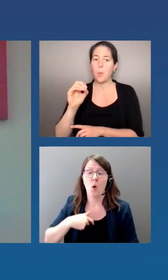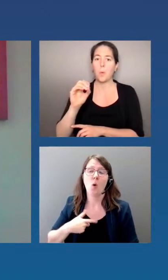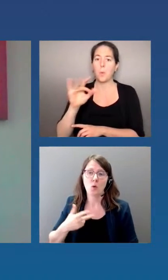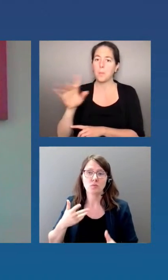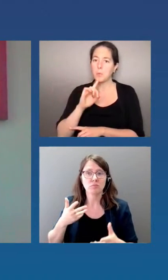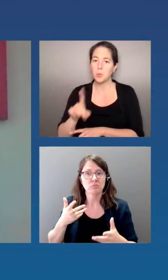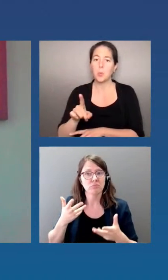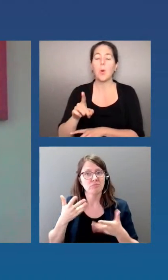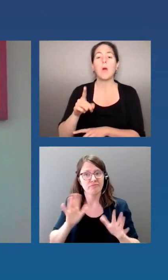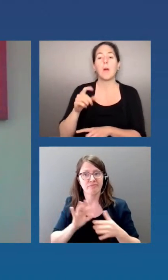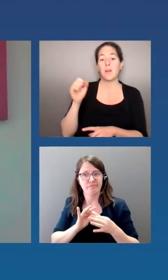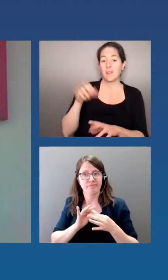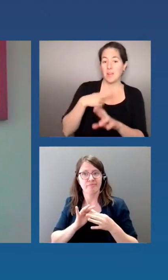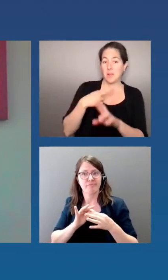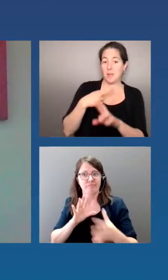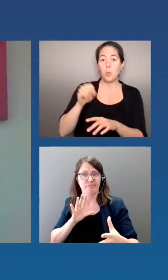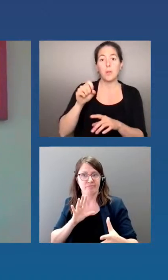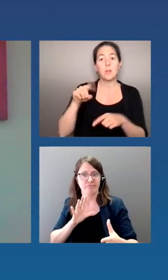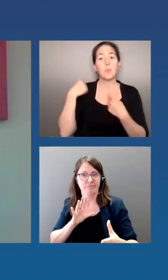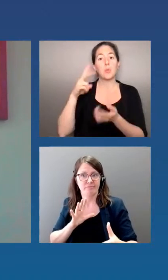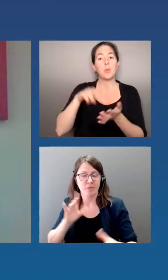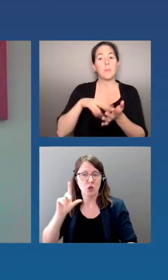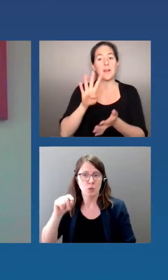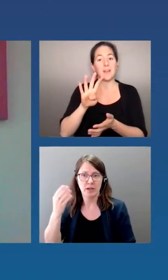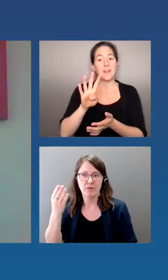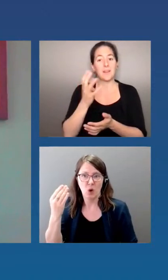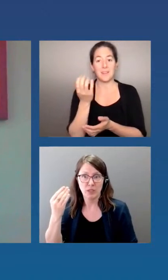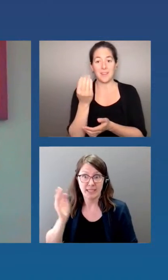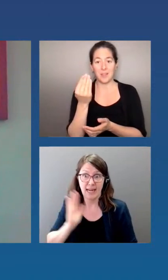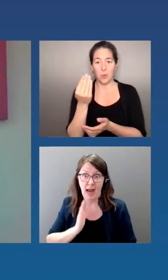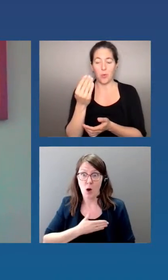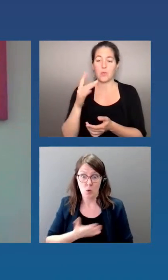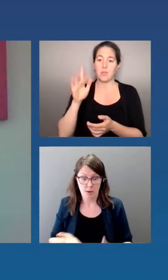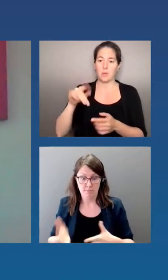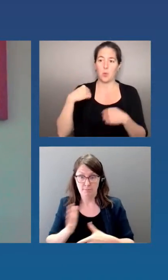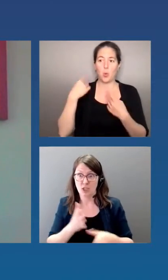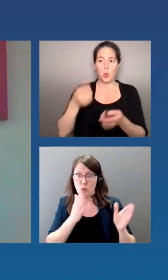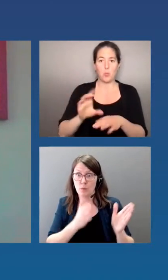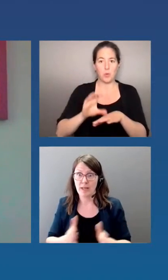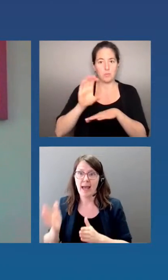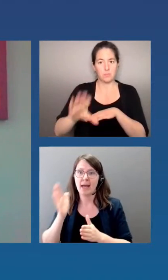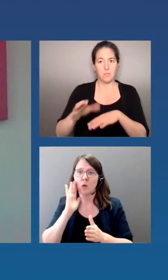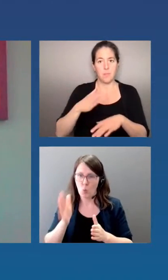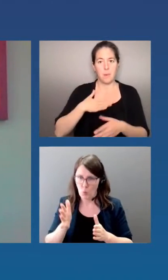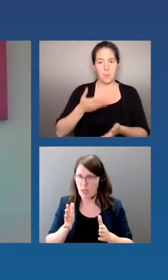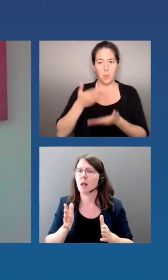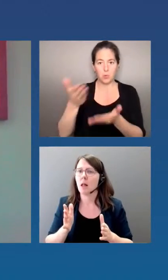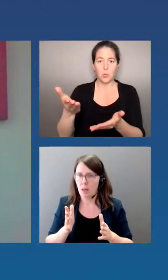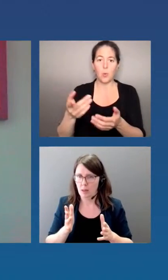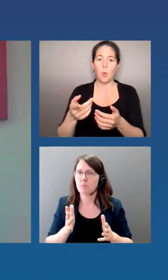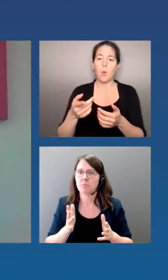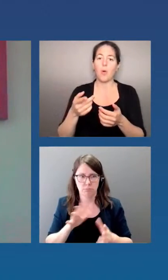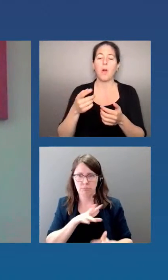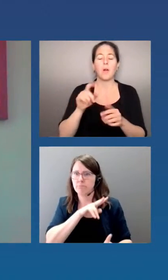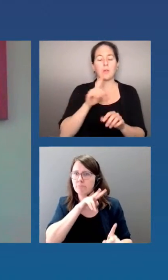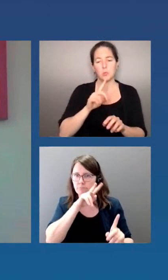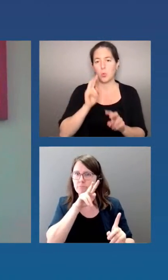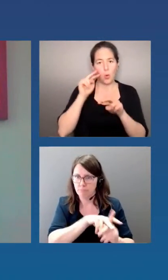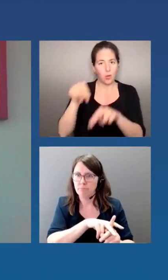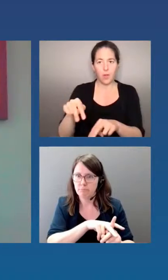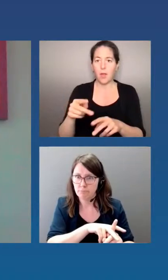plan will cover that. We will look to that. And I think some of the things that we've looked at, obviously we won't have a final plan